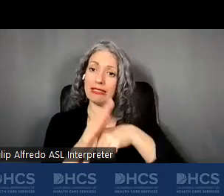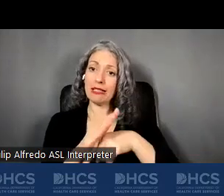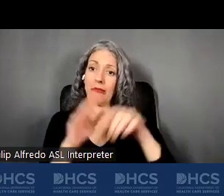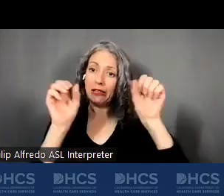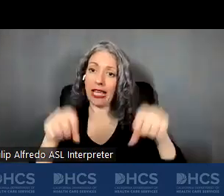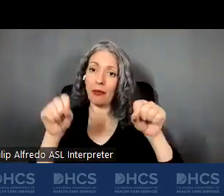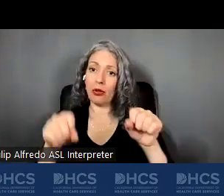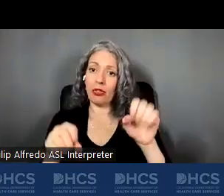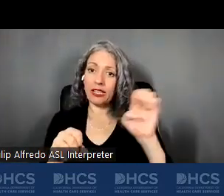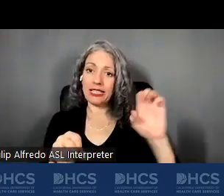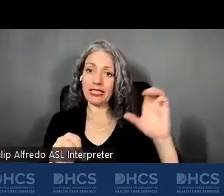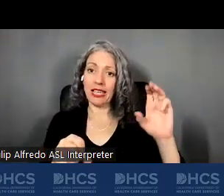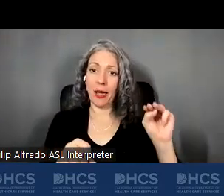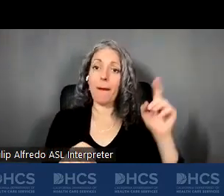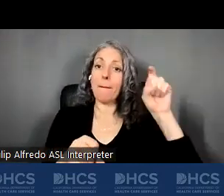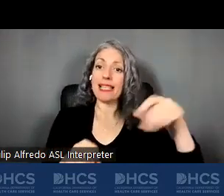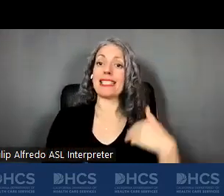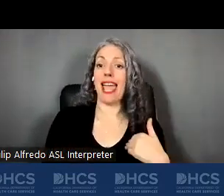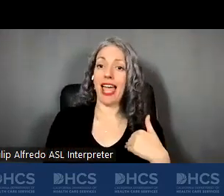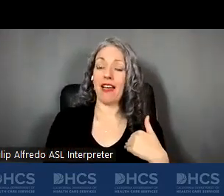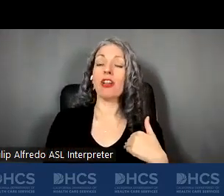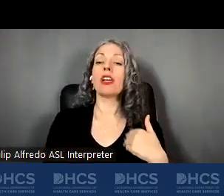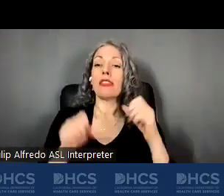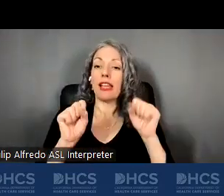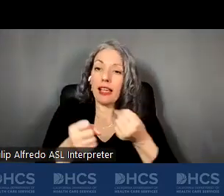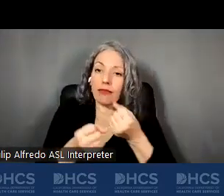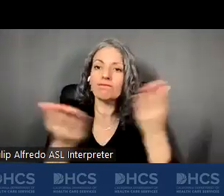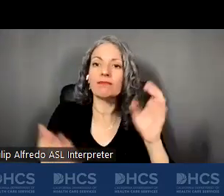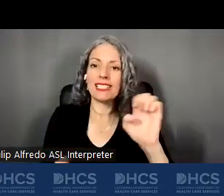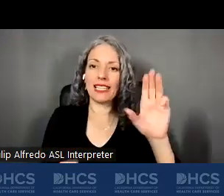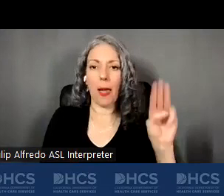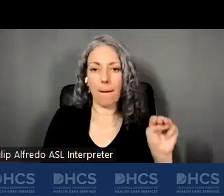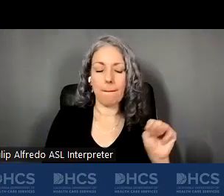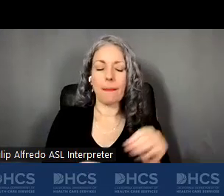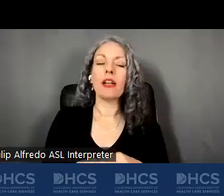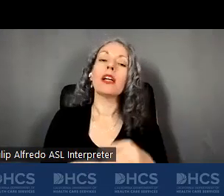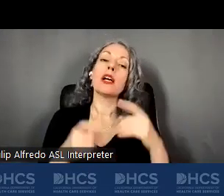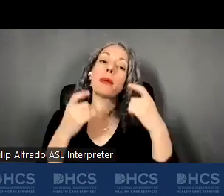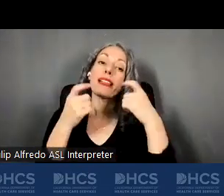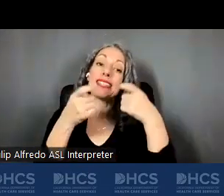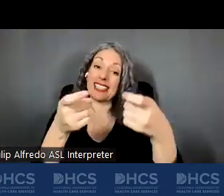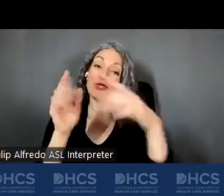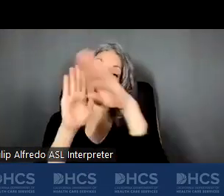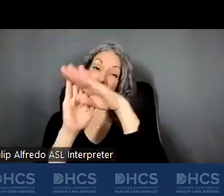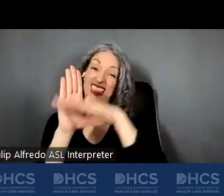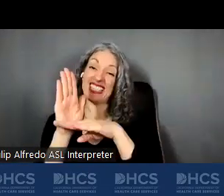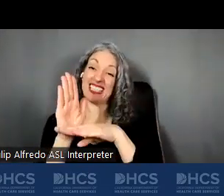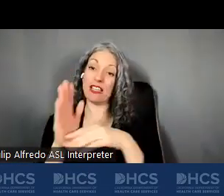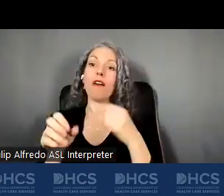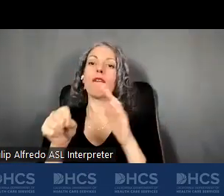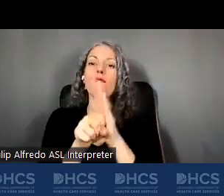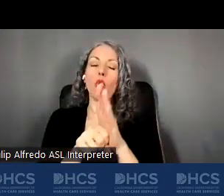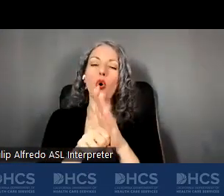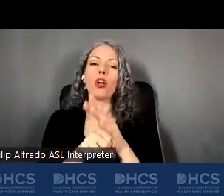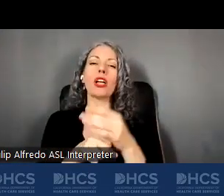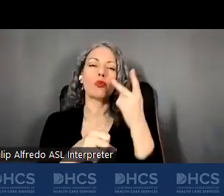ECM providers must have to really be able to deliver ECM. But this gives you a full list, and I just wanted to highlight, you know, there's quite